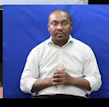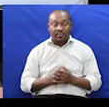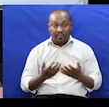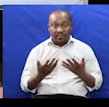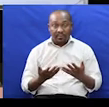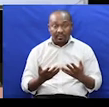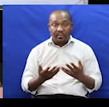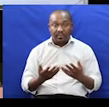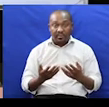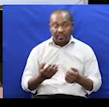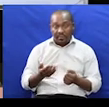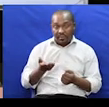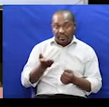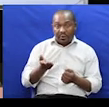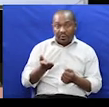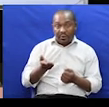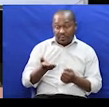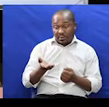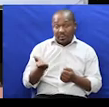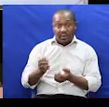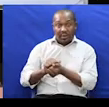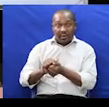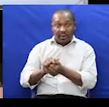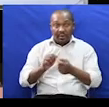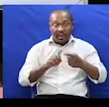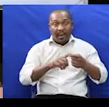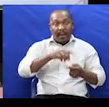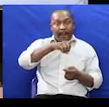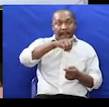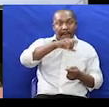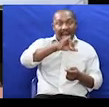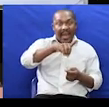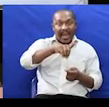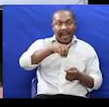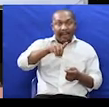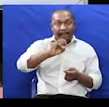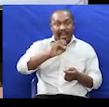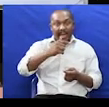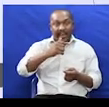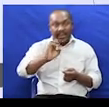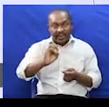These are pipettes.